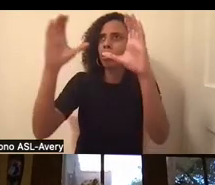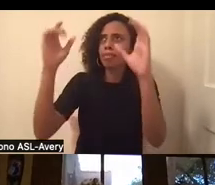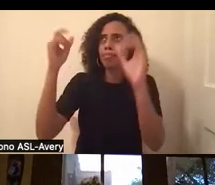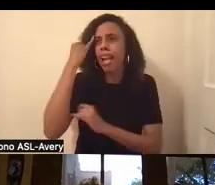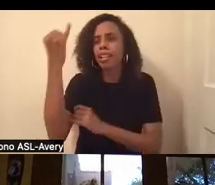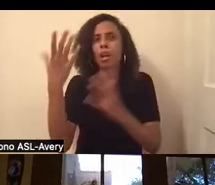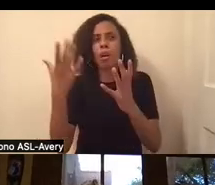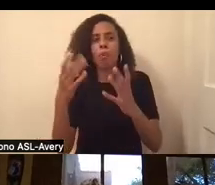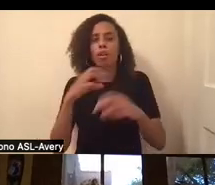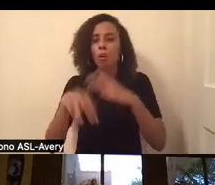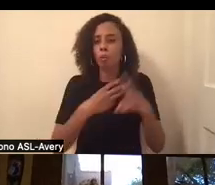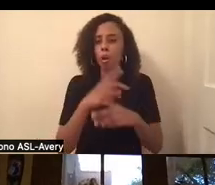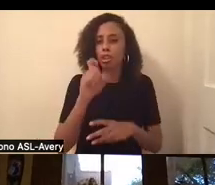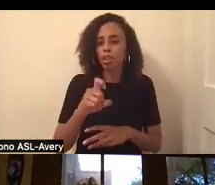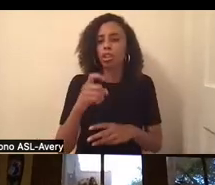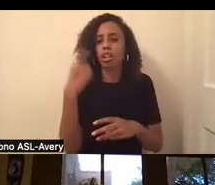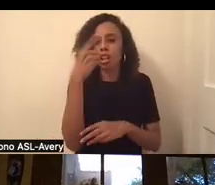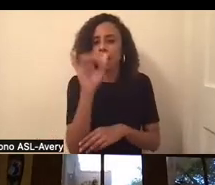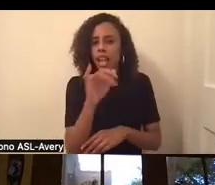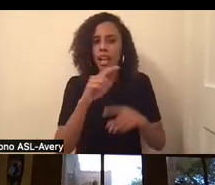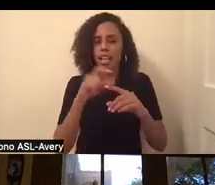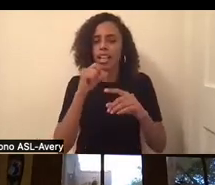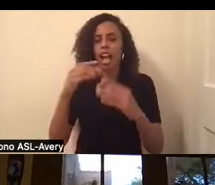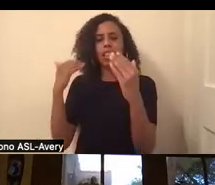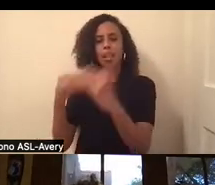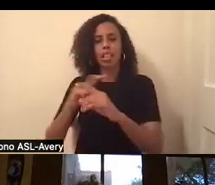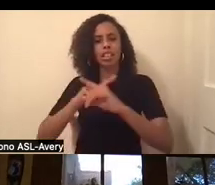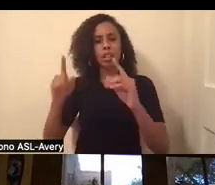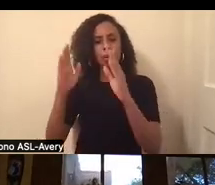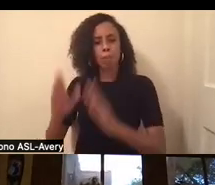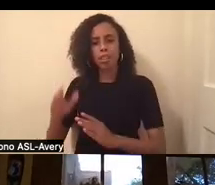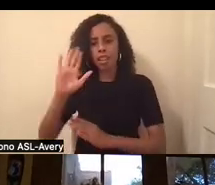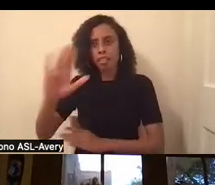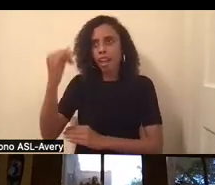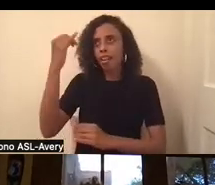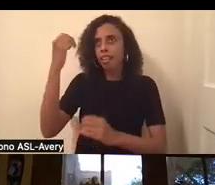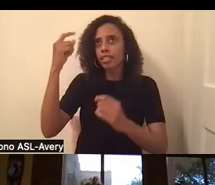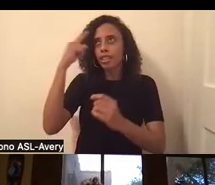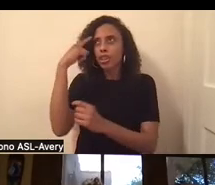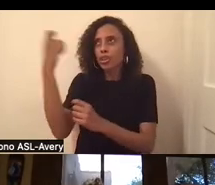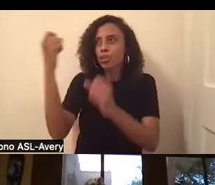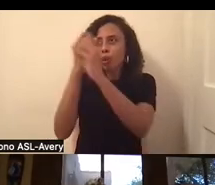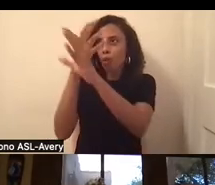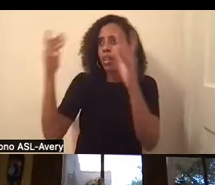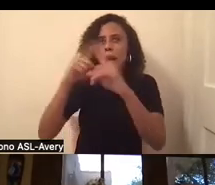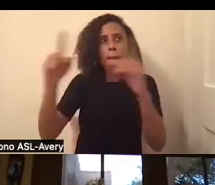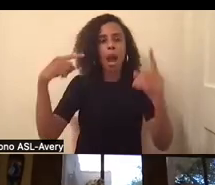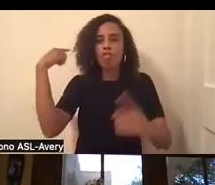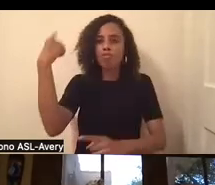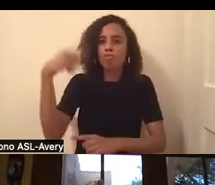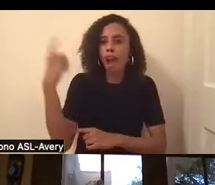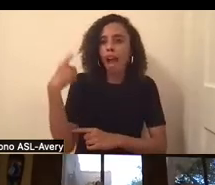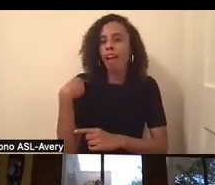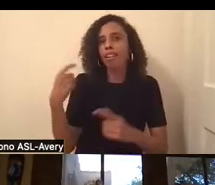not limiting it to someone else's vision, but really radically imagining the world in which we want to live. And